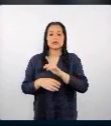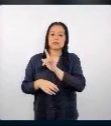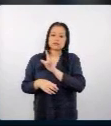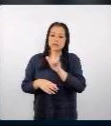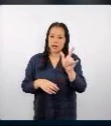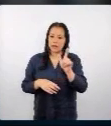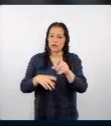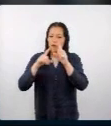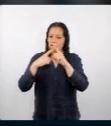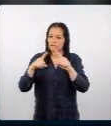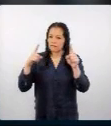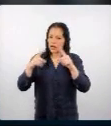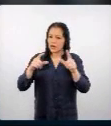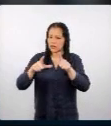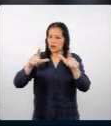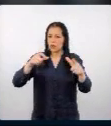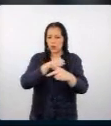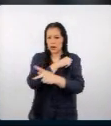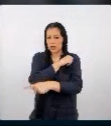wings all around the world,